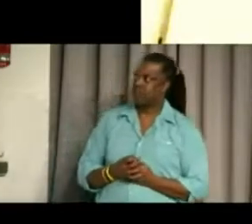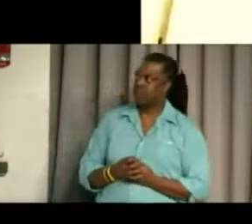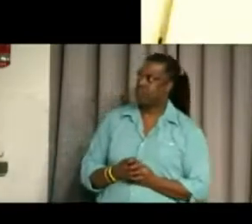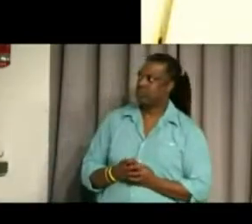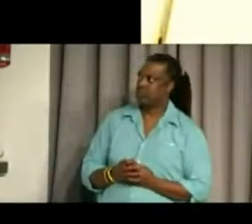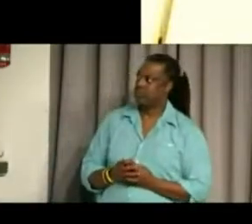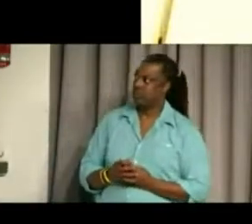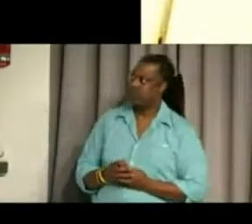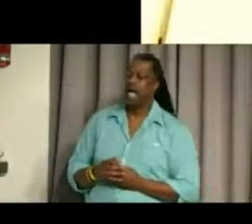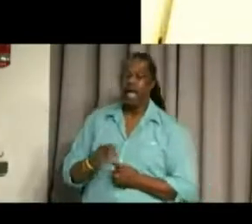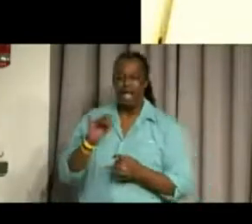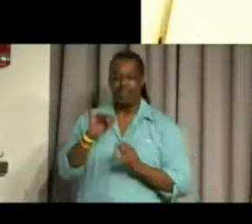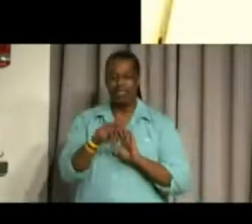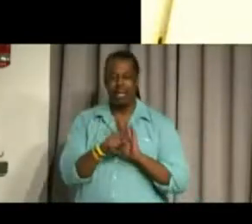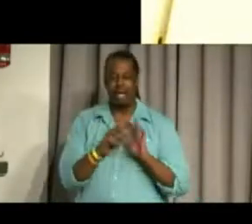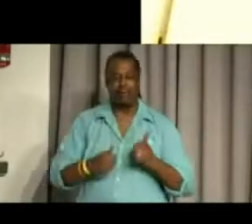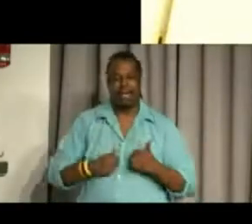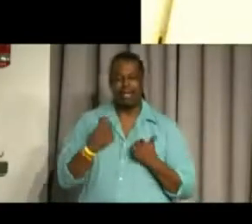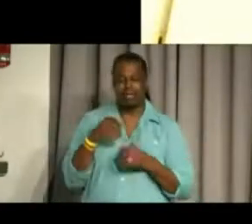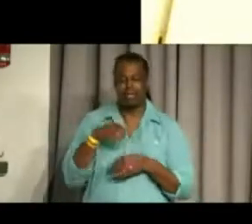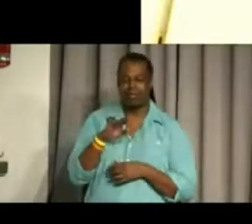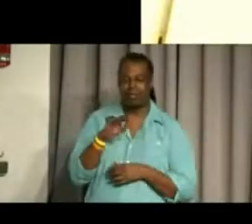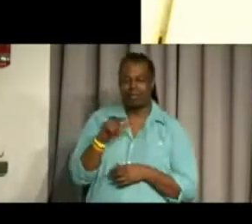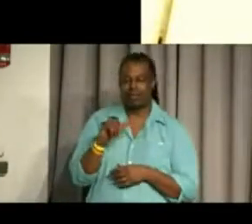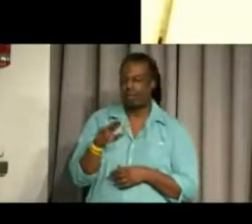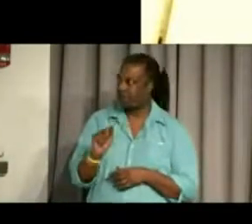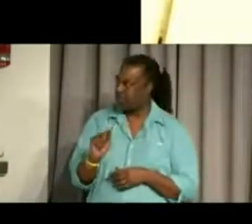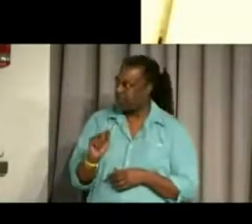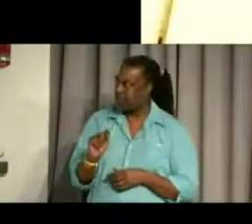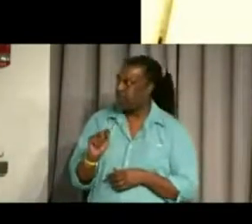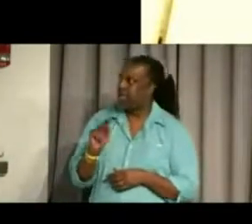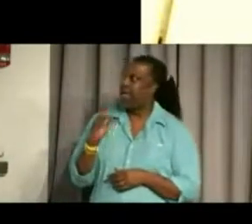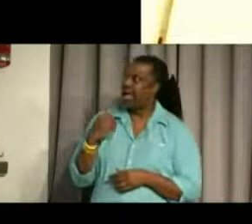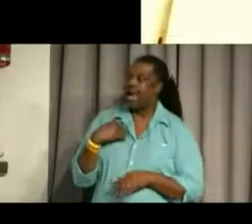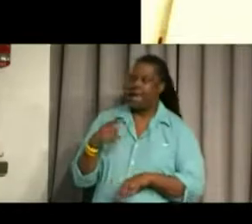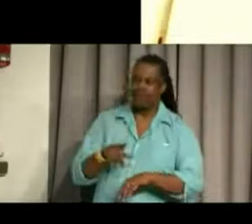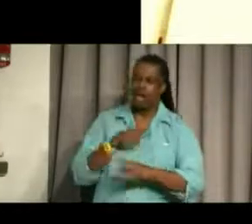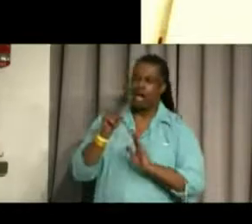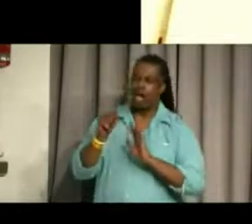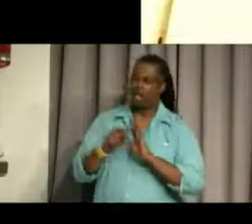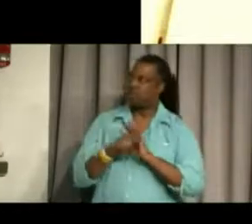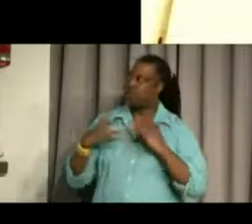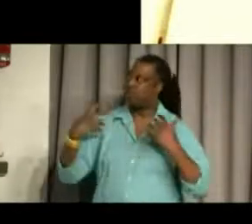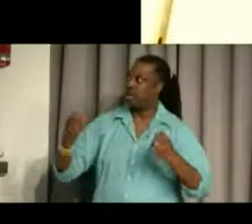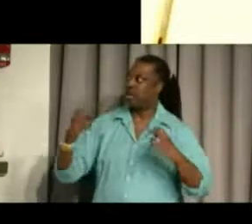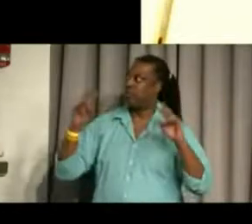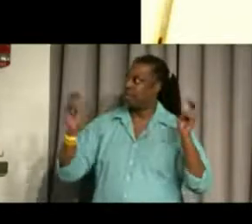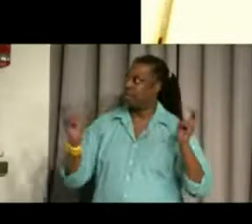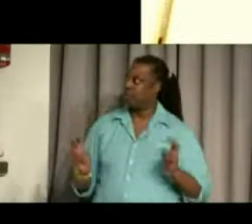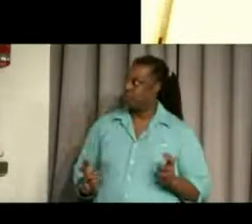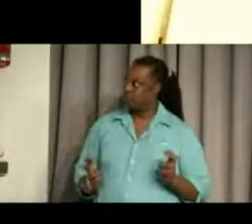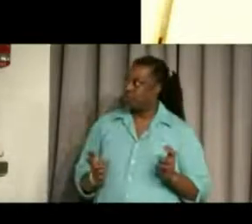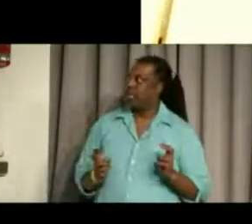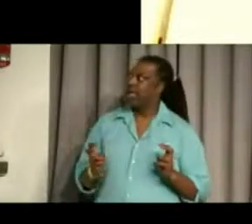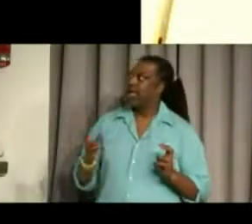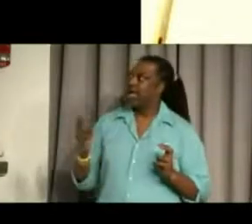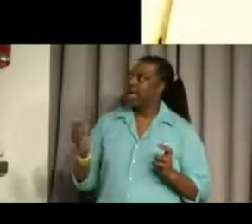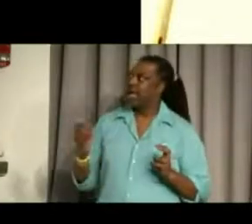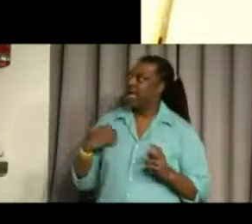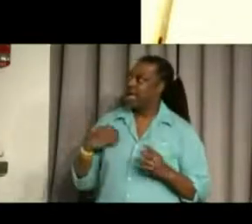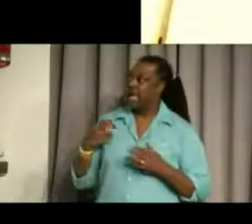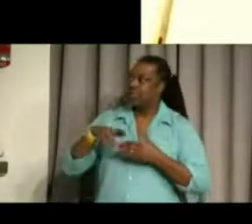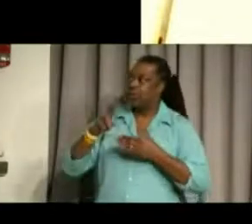lived in Flint at the time, and I have like long-term health consequences as a result